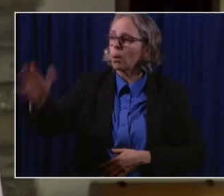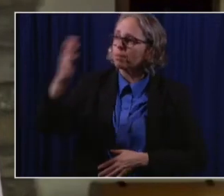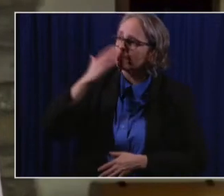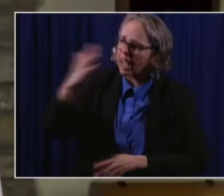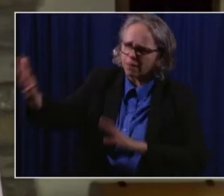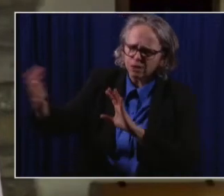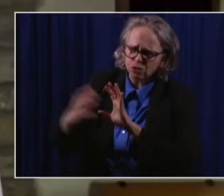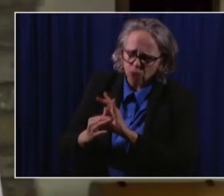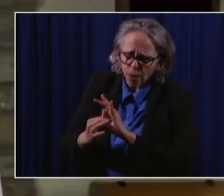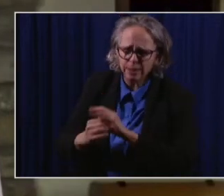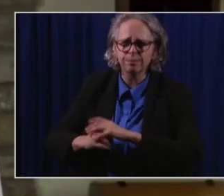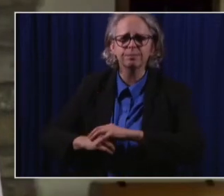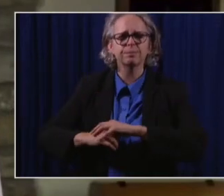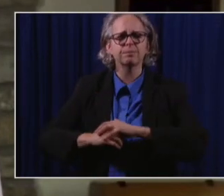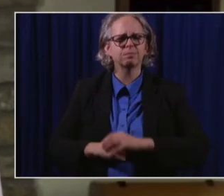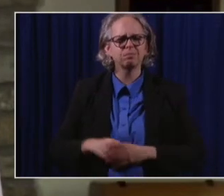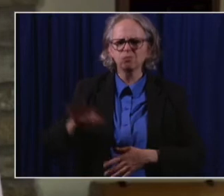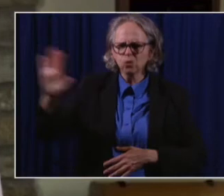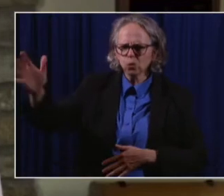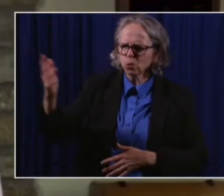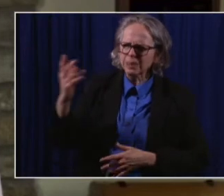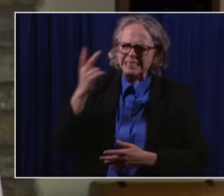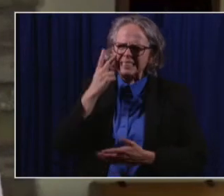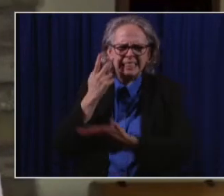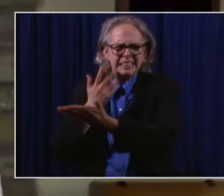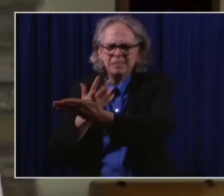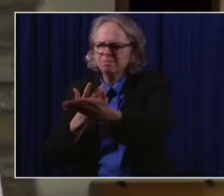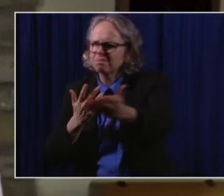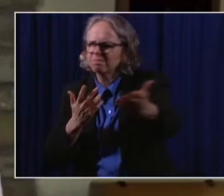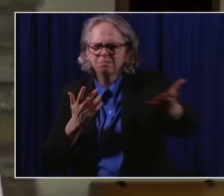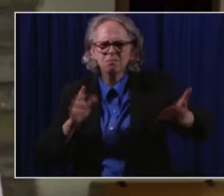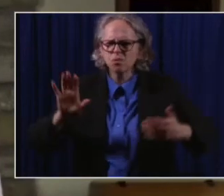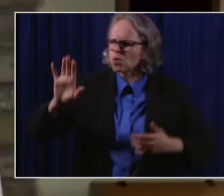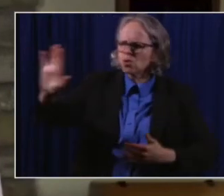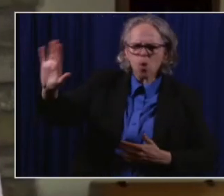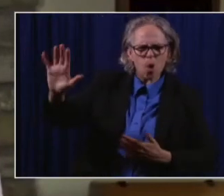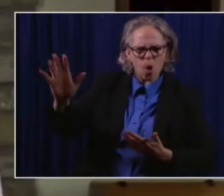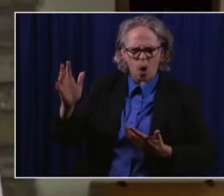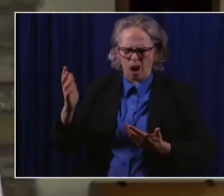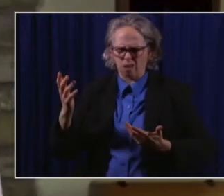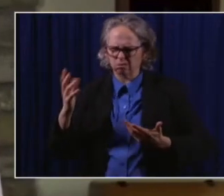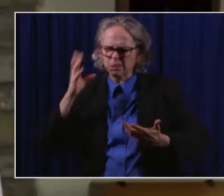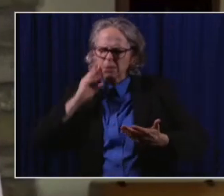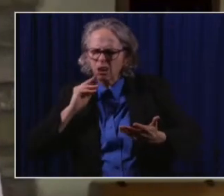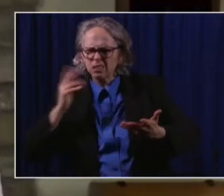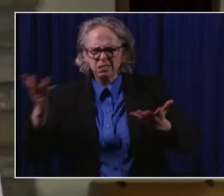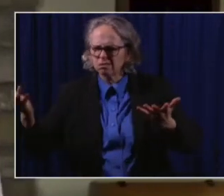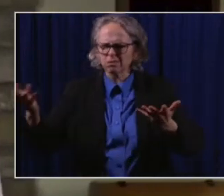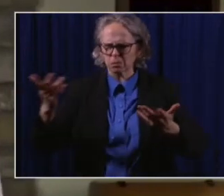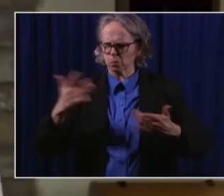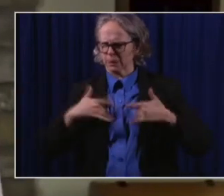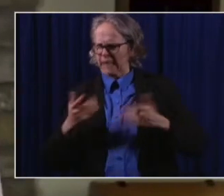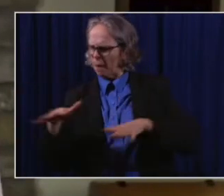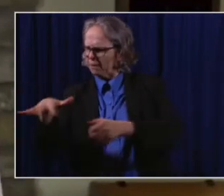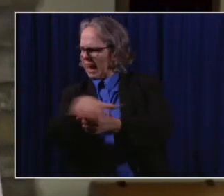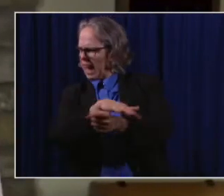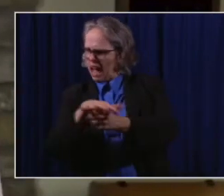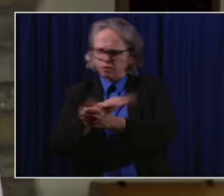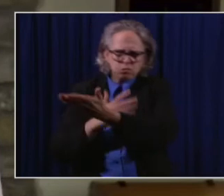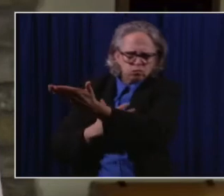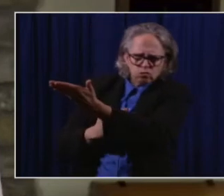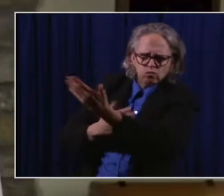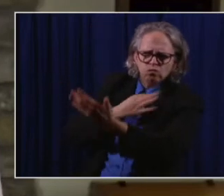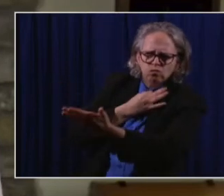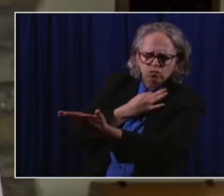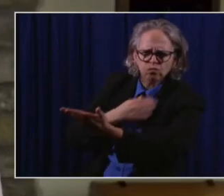us what you're seeing, what you read from these increase in COVID cases in Ohio, and some of the data that